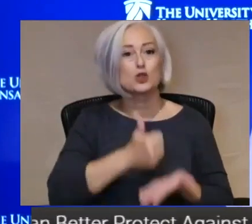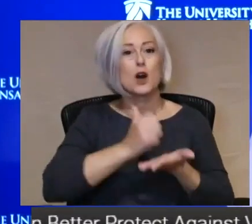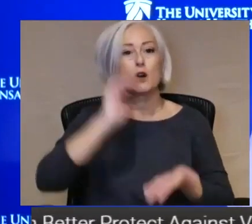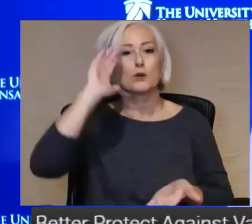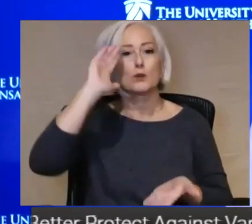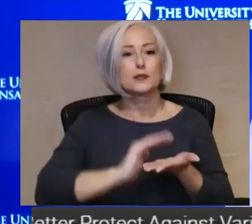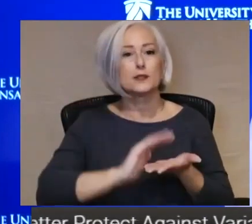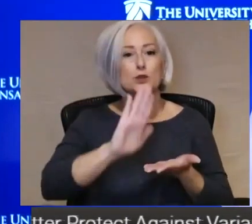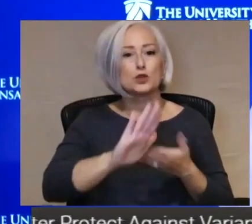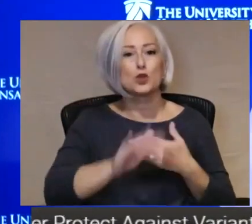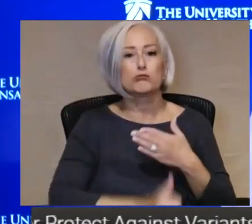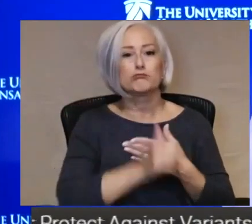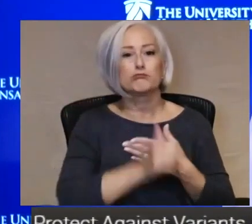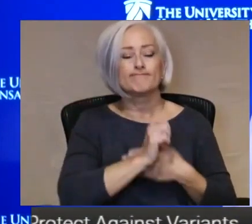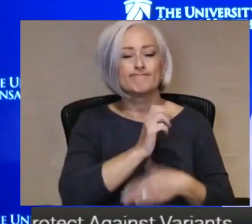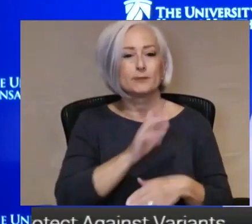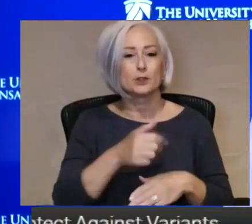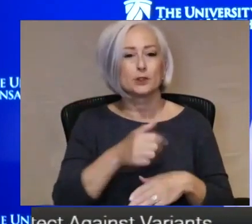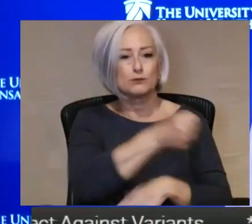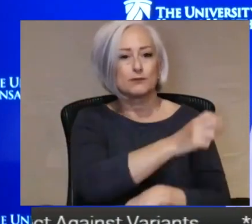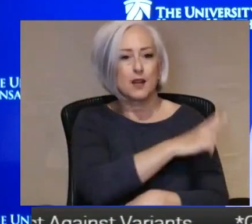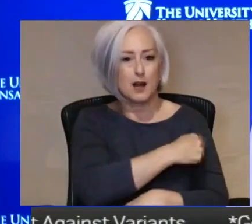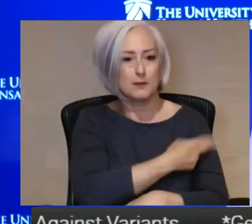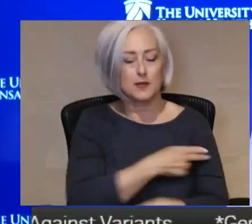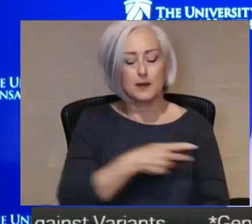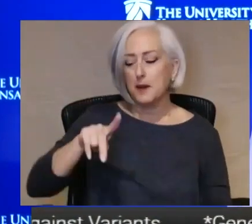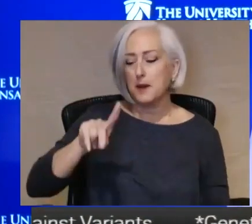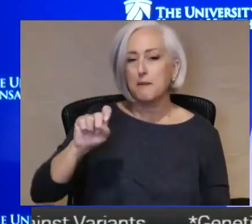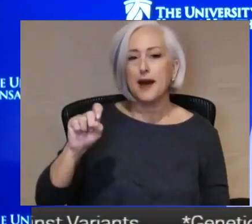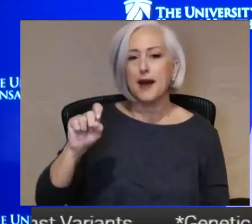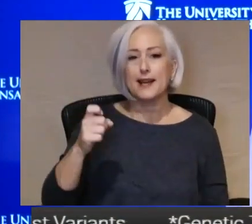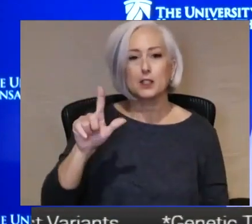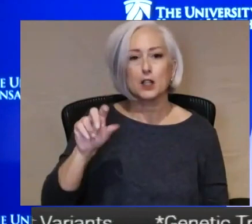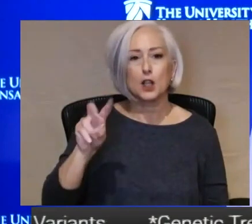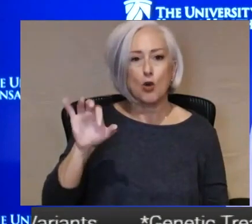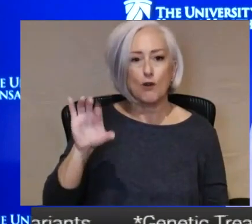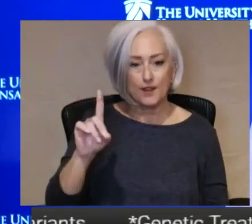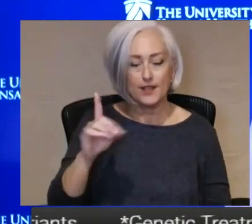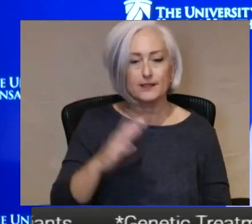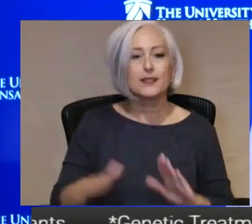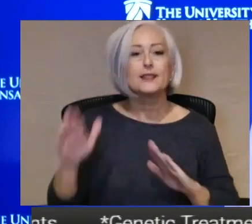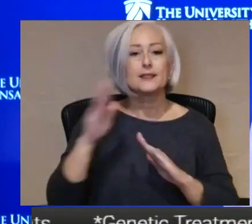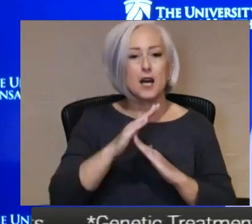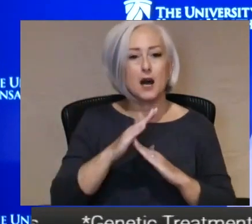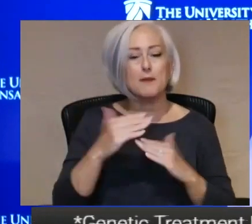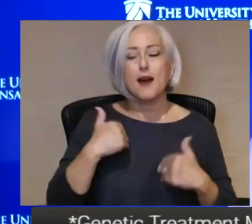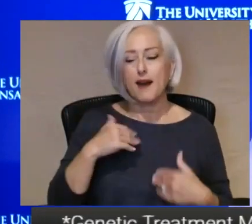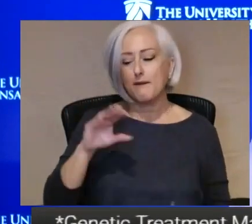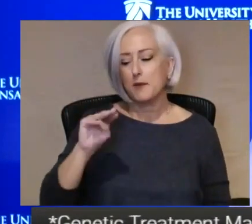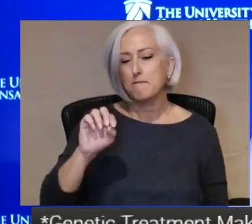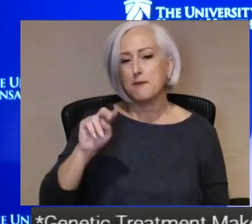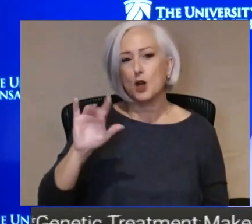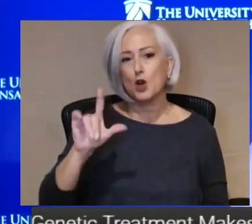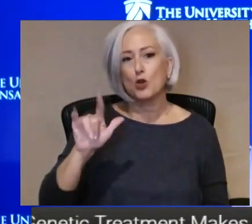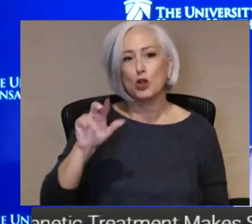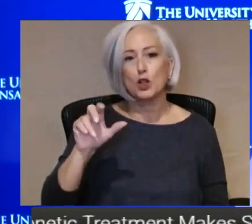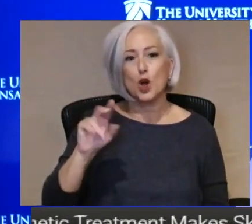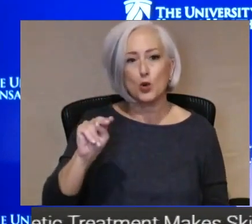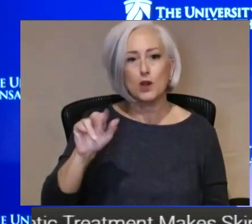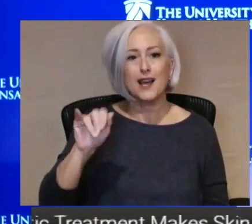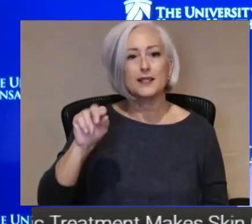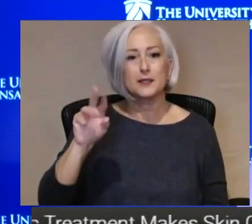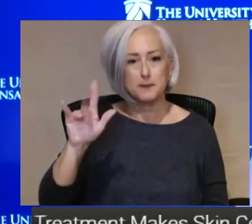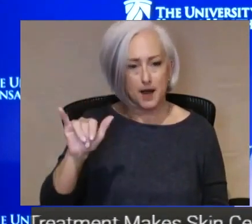as well. You know, Paxlovid, obviously, is on the top tier. We do have those monoclonal antibodies. We have some other things in the lower tiers as well. But hopefully